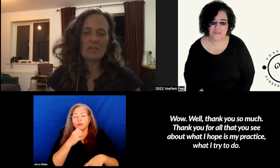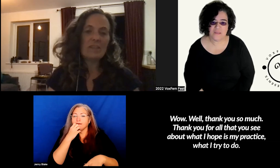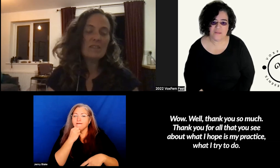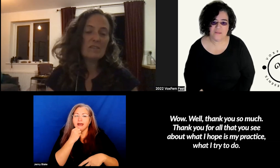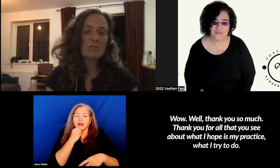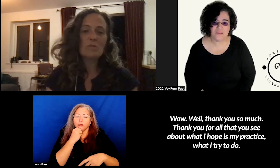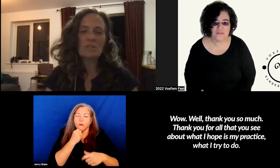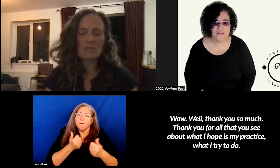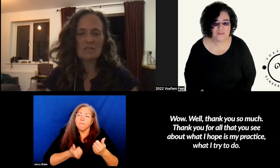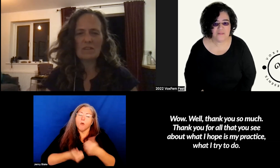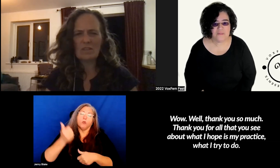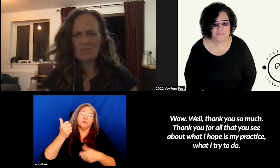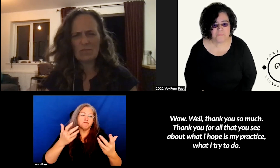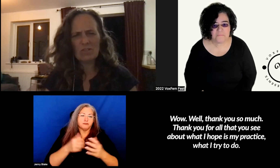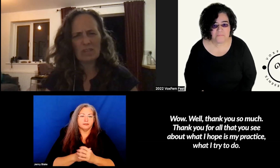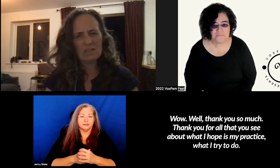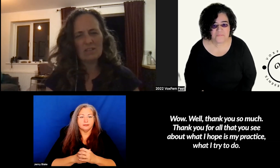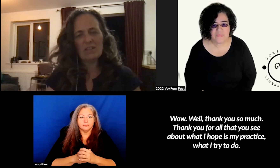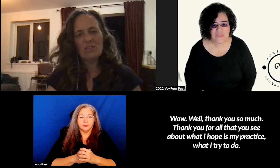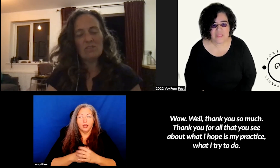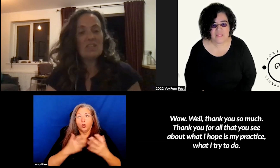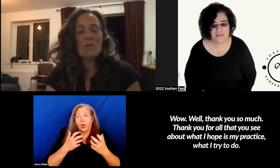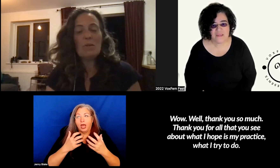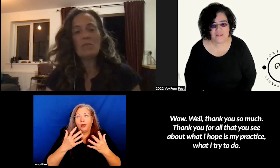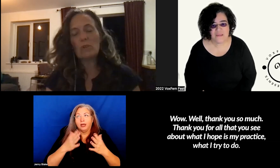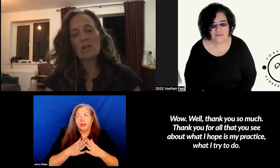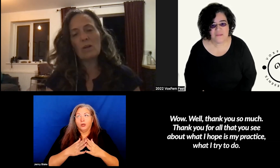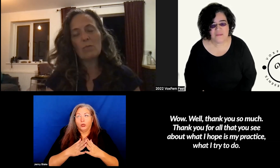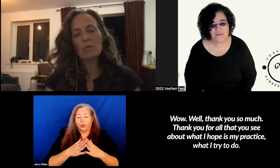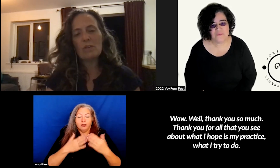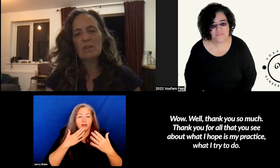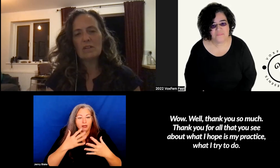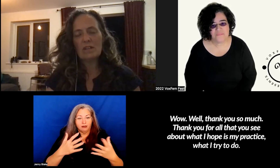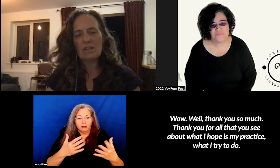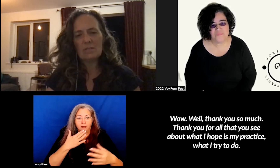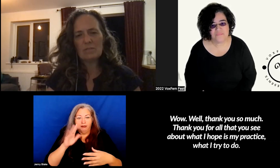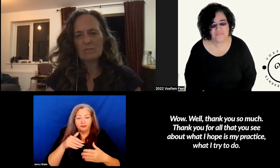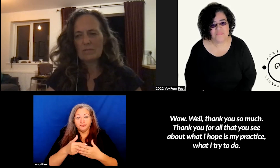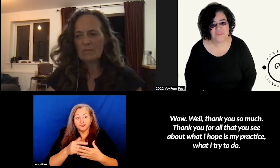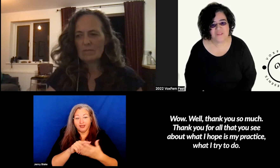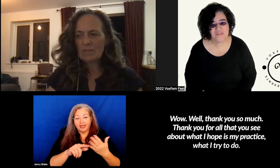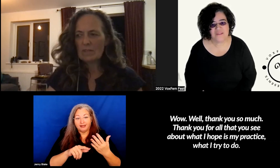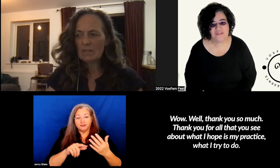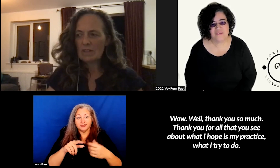Wow. Thank you so much. Thank you for all that you see about what I hope